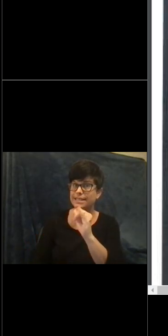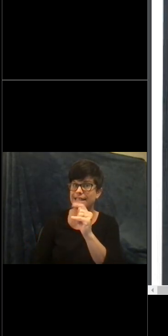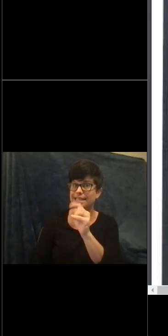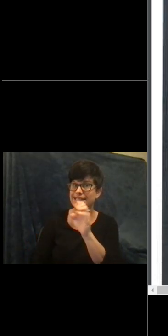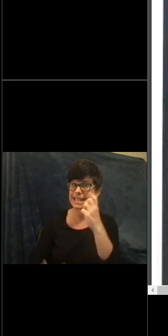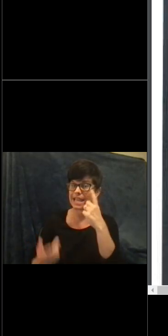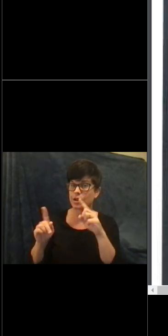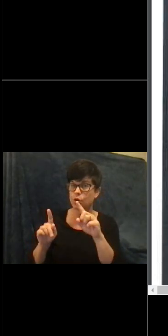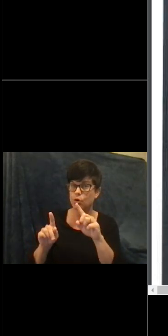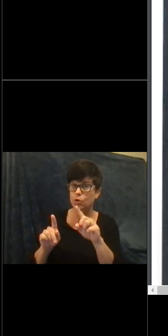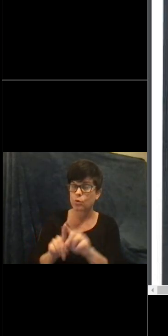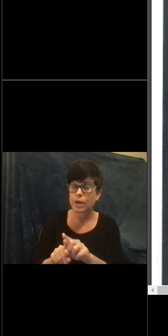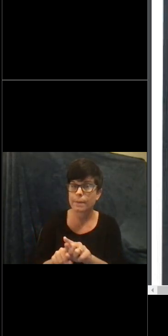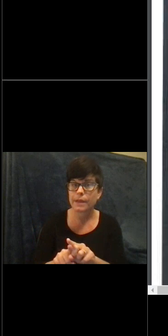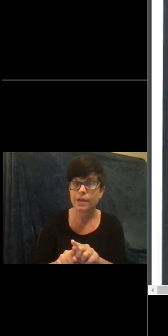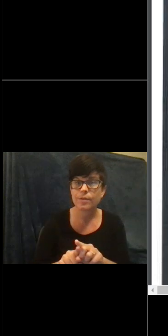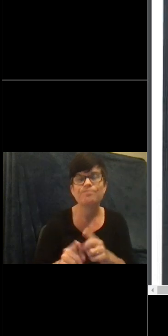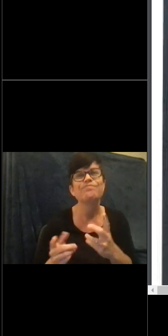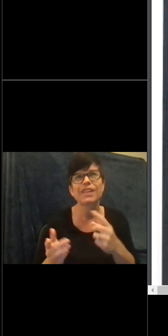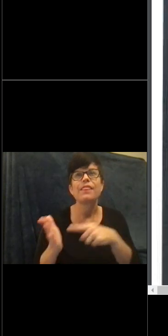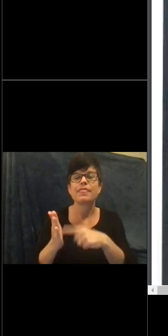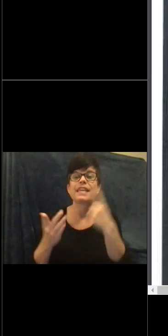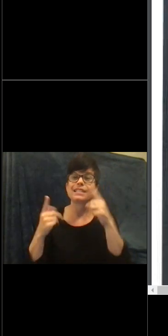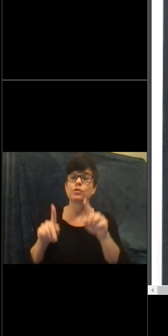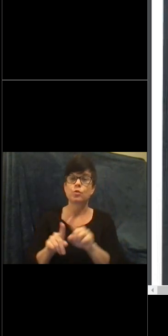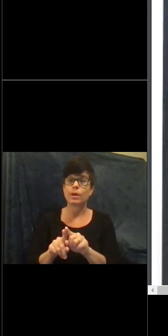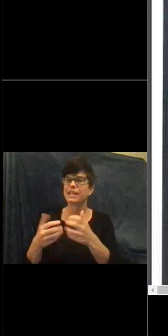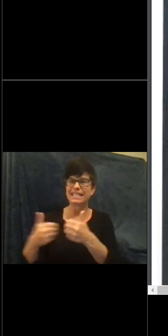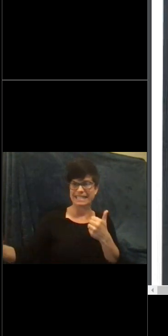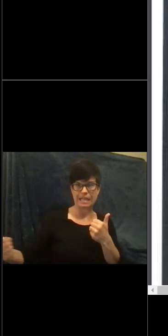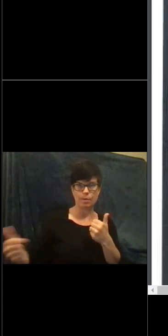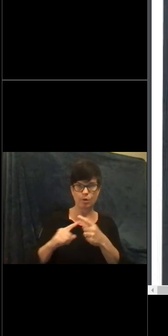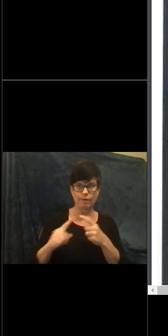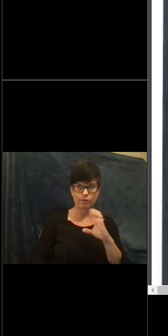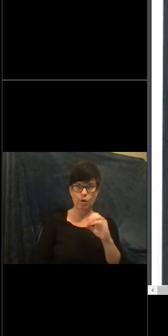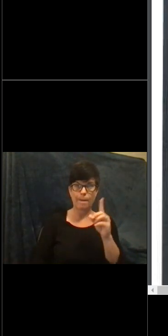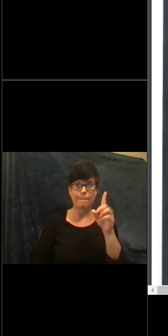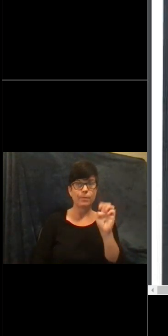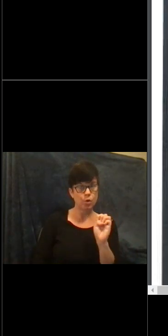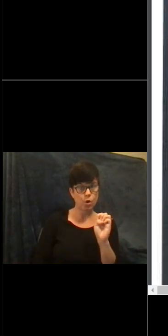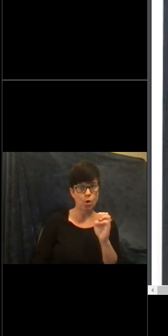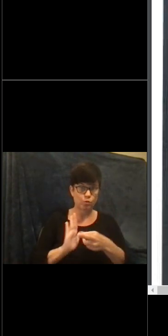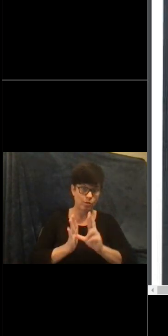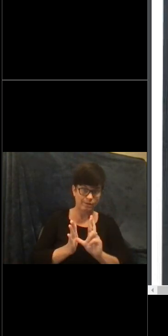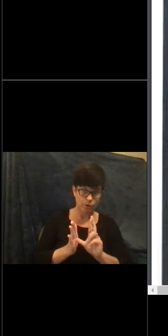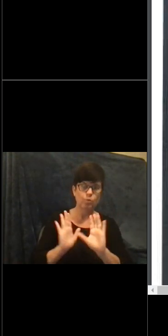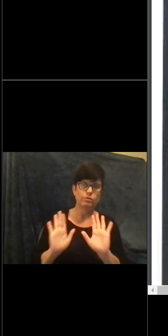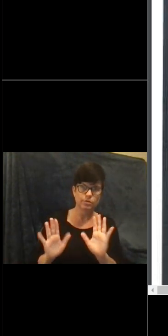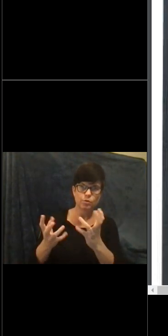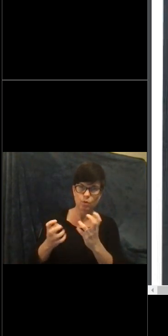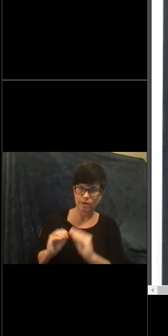no, that the this agreement is entirely separate from your code review of site plan. To